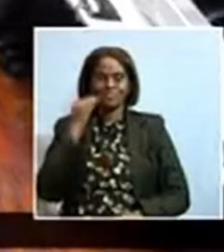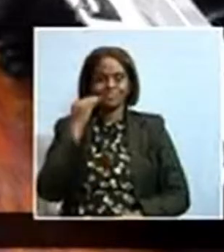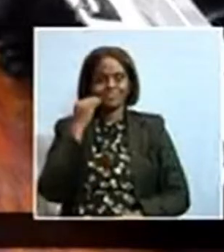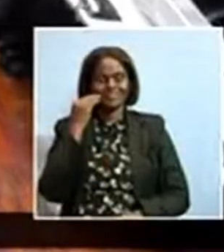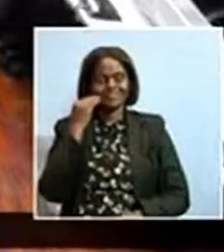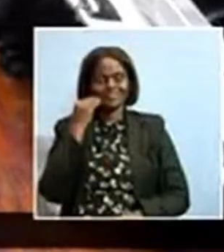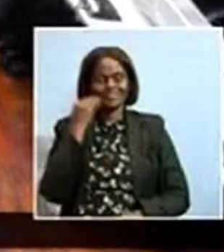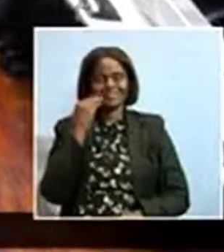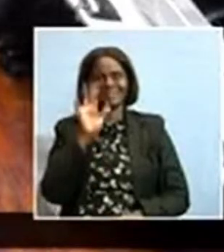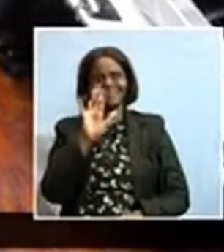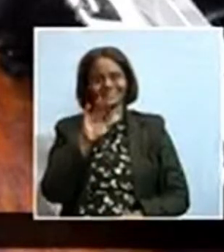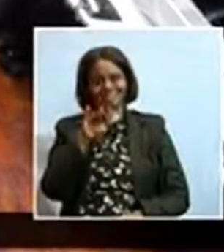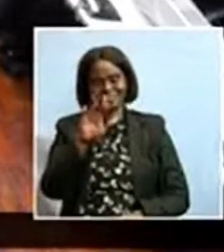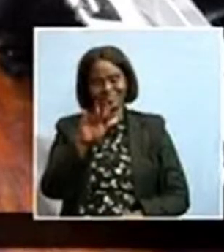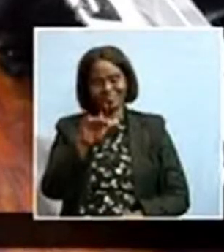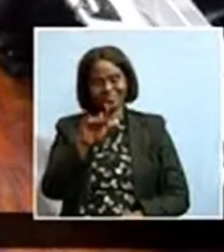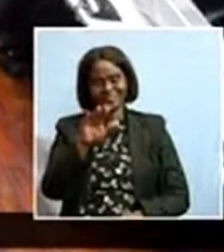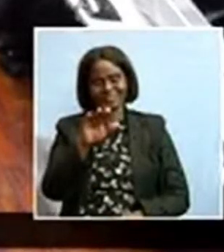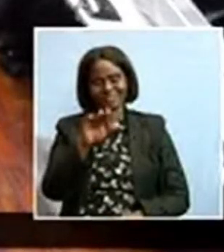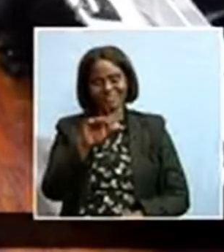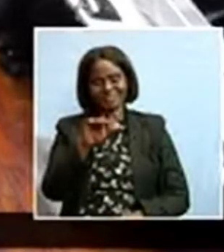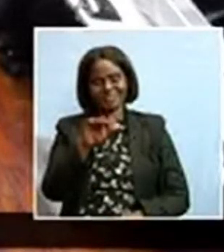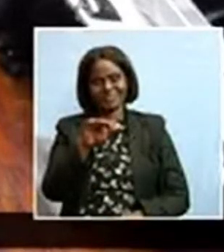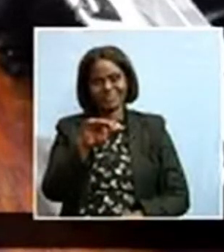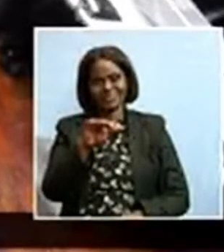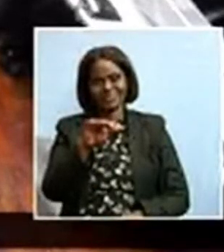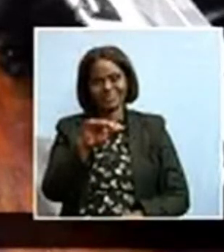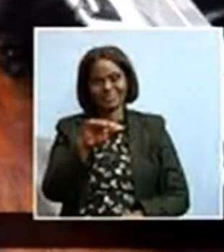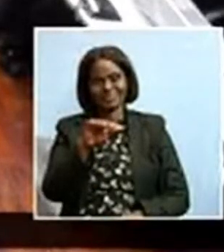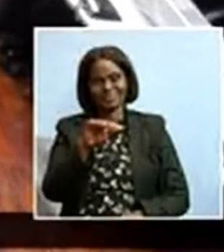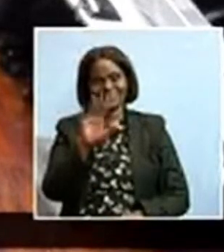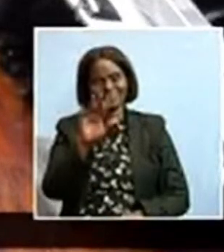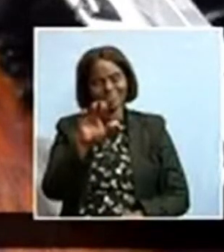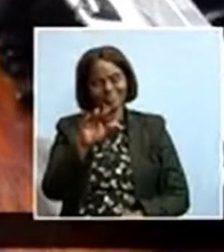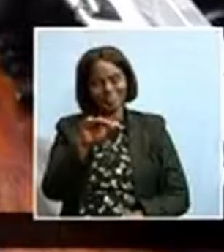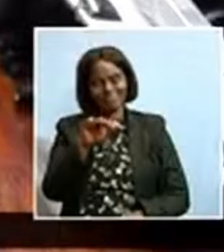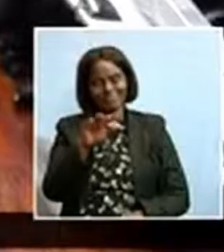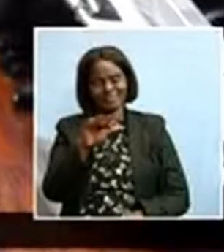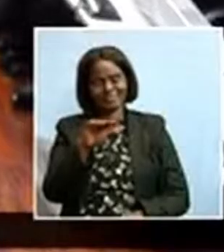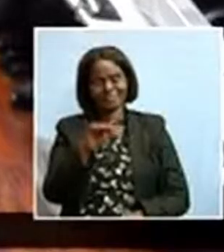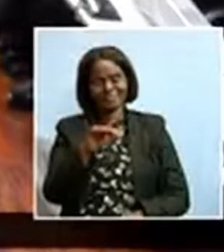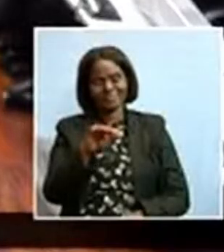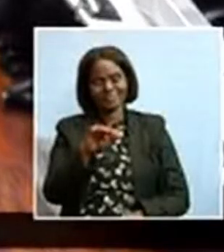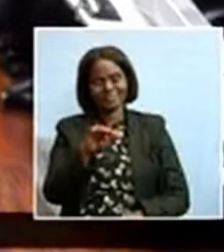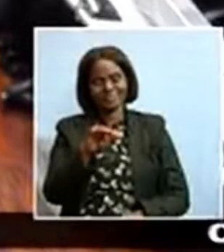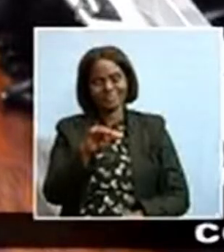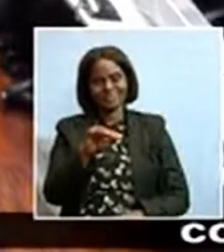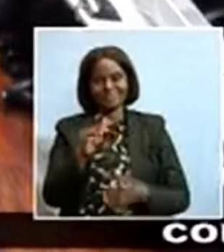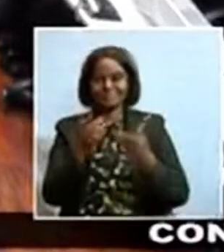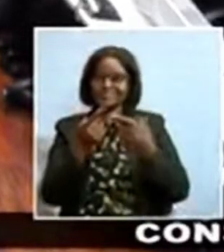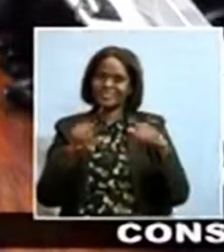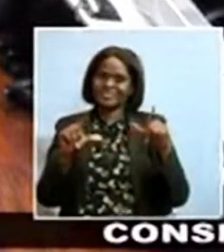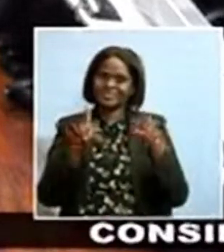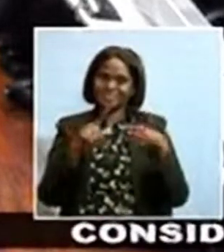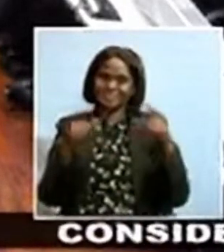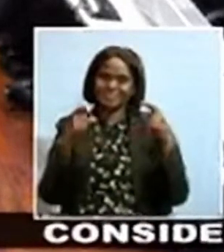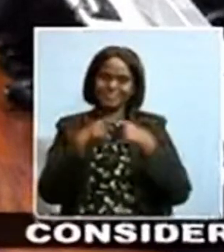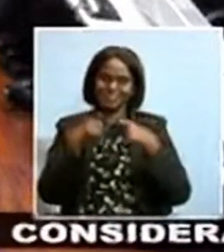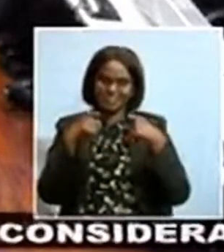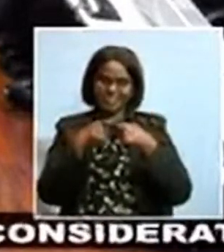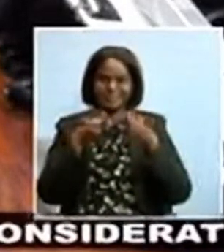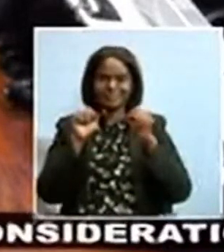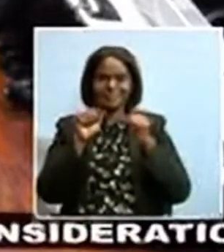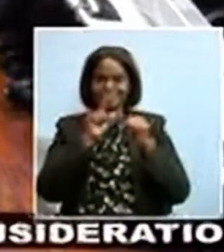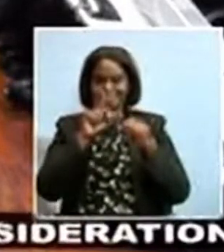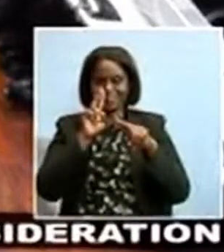Maybe, Chair, Chienge Town Council. Okay. It is the NACO, Chair, yes. You find that